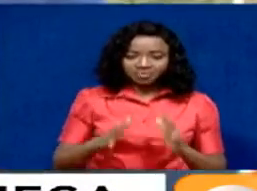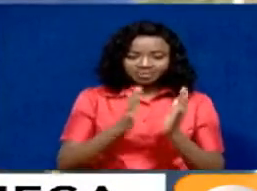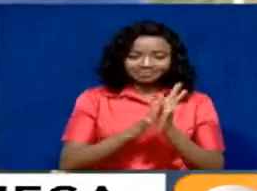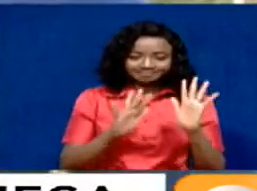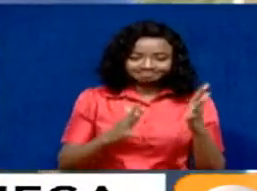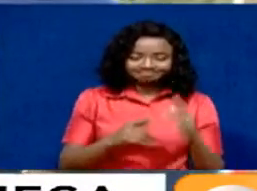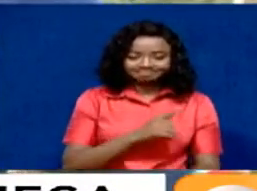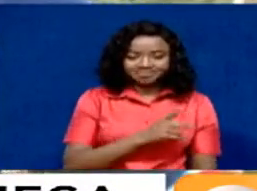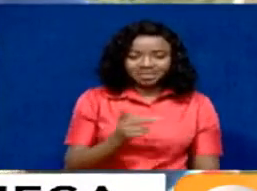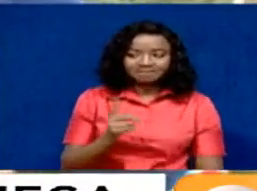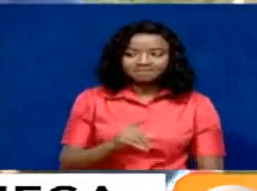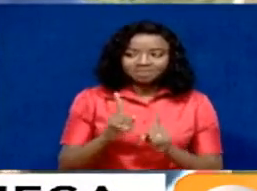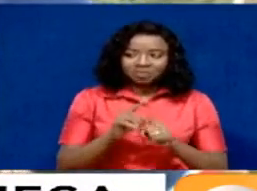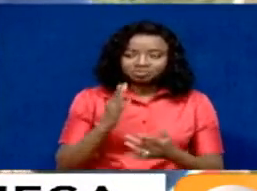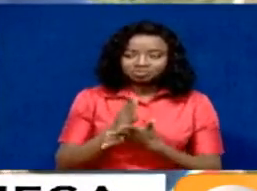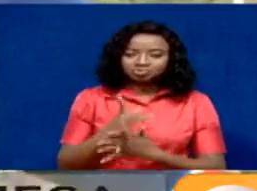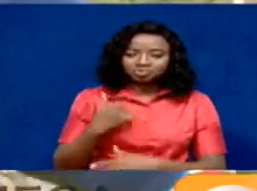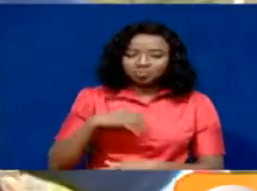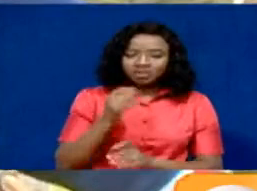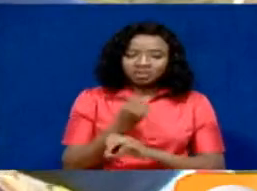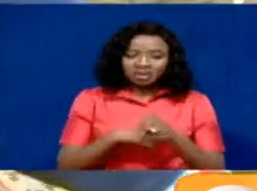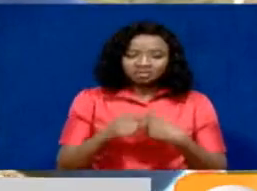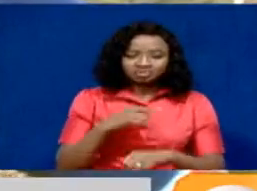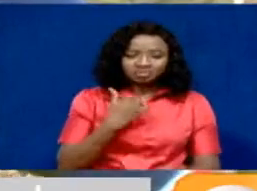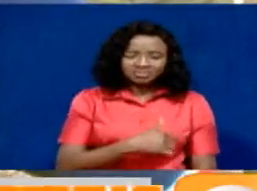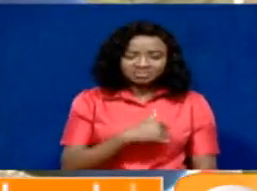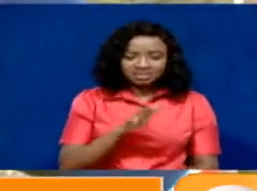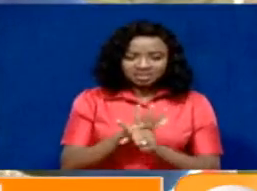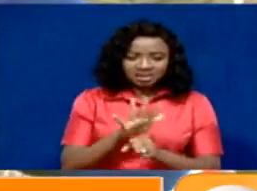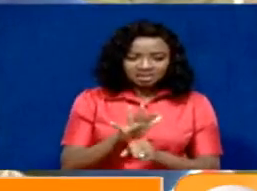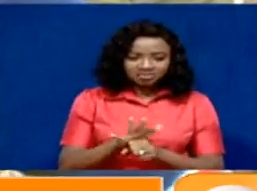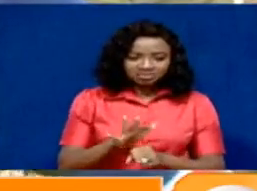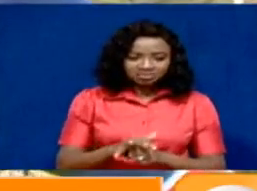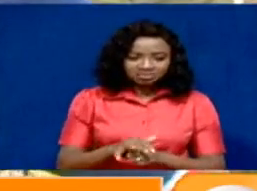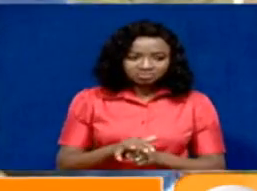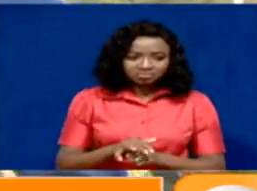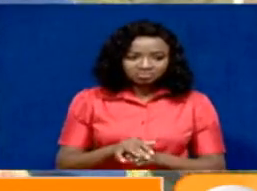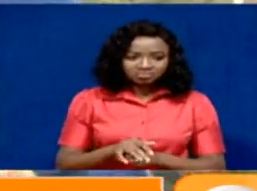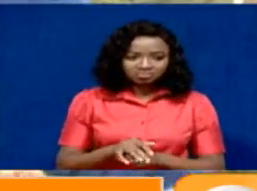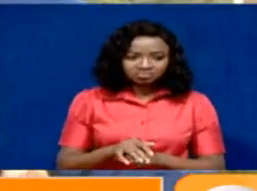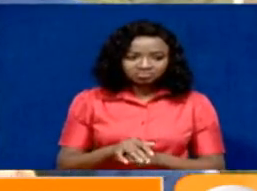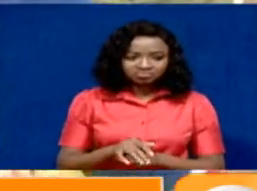them. We lost a lot of we did a lot of mistake around line out and